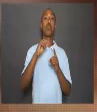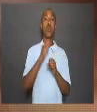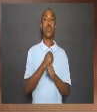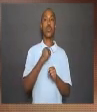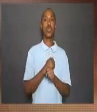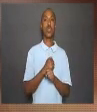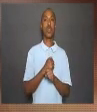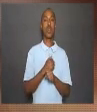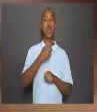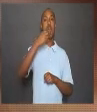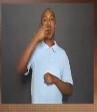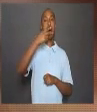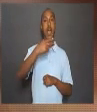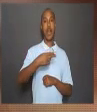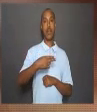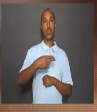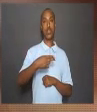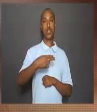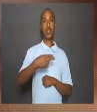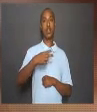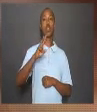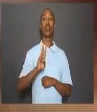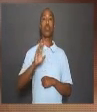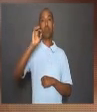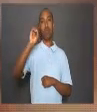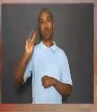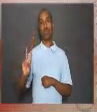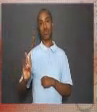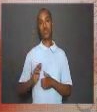produce hydrogen peroxide.